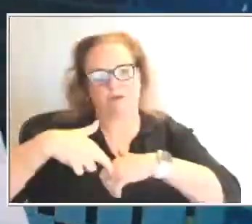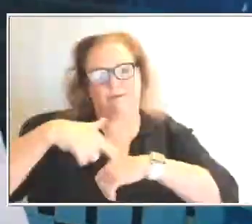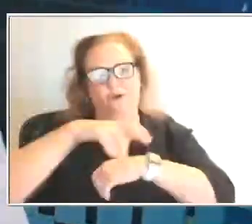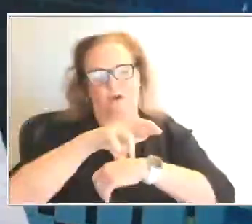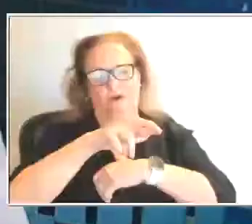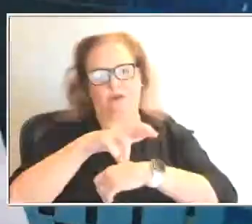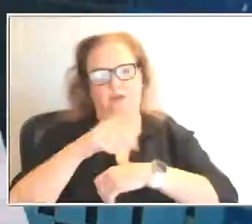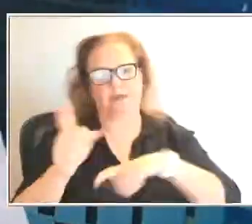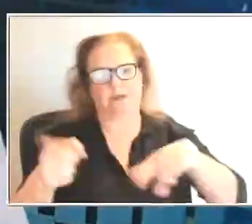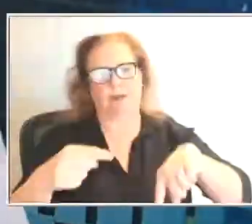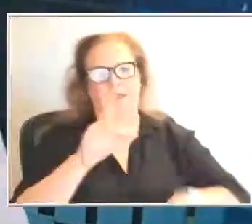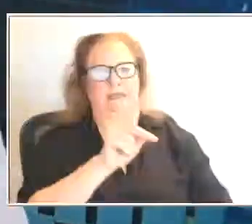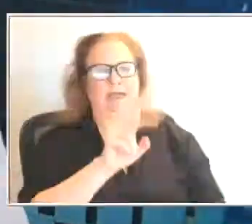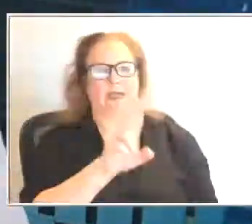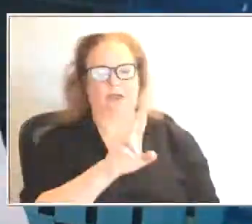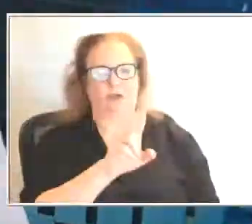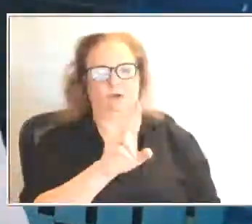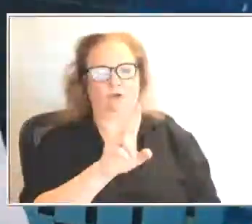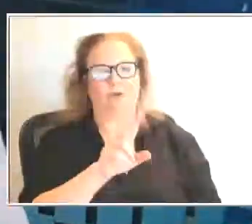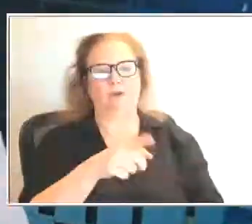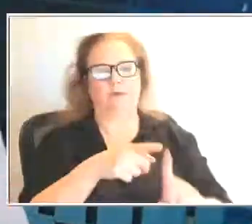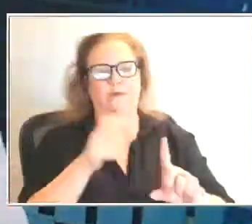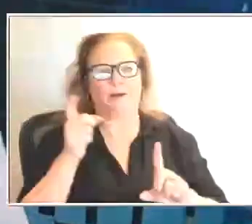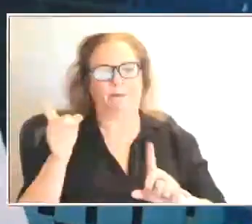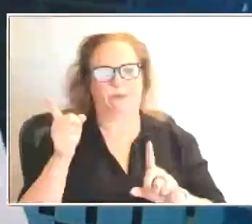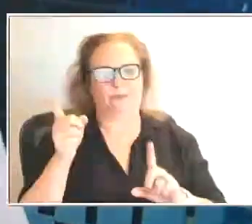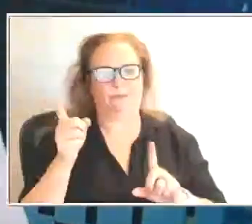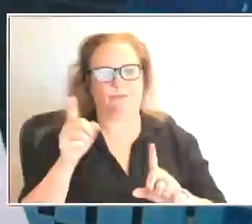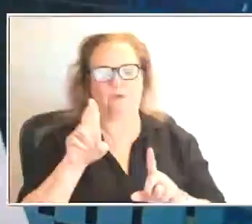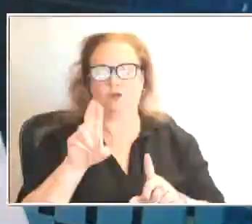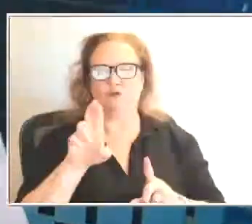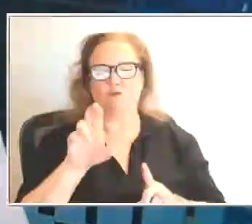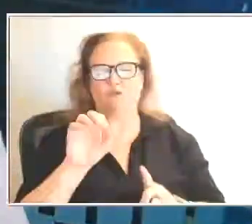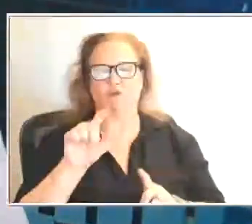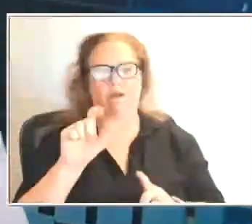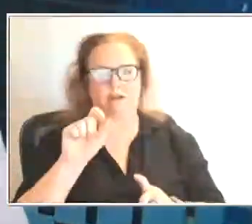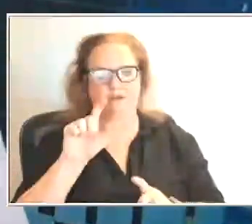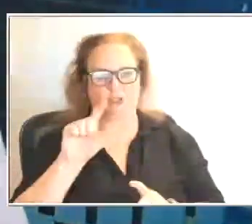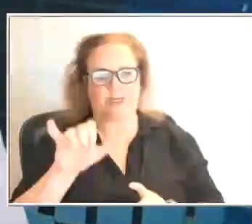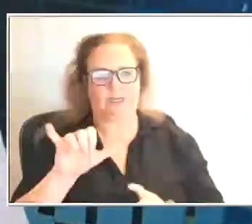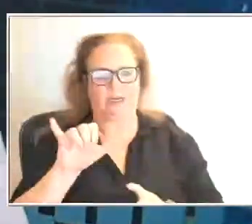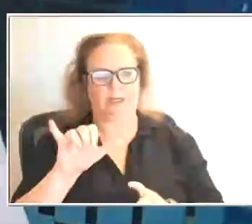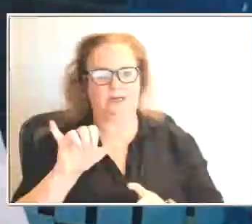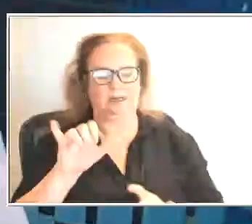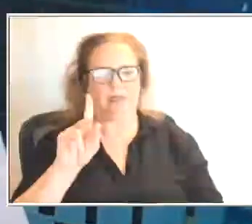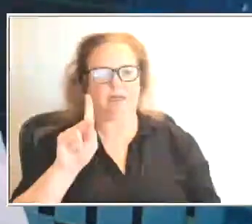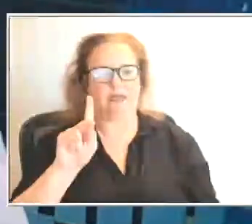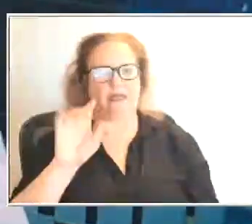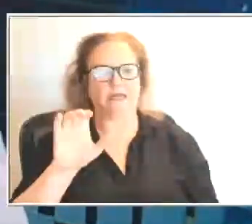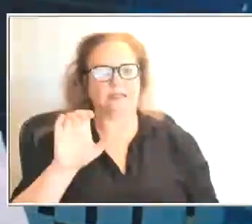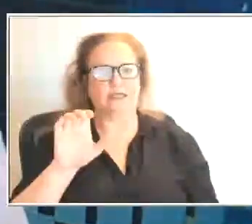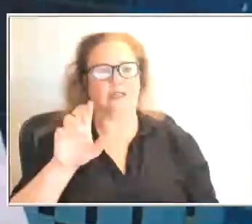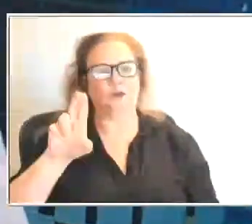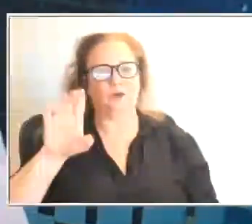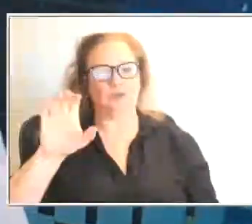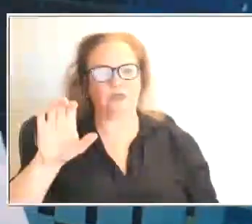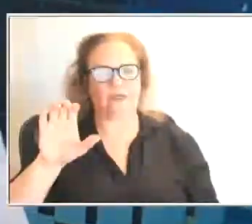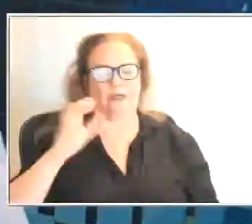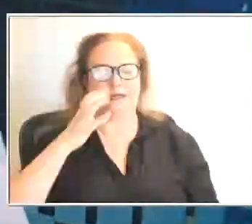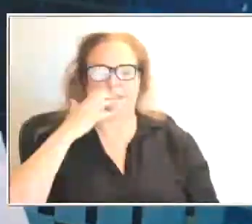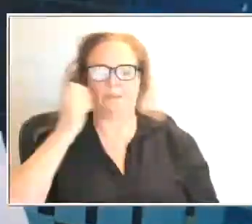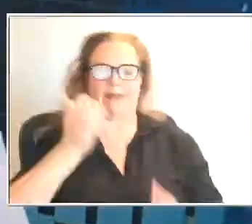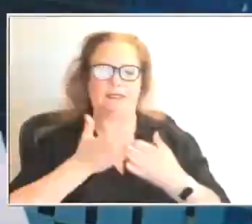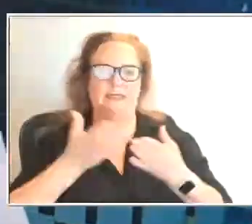here to KU from my urologist over there at KCUC, and it's the best thing that ever happened